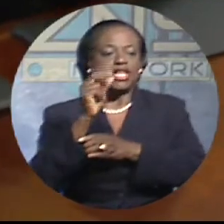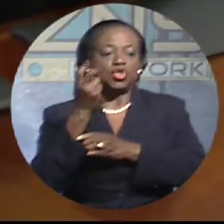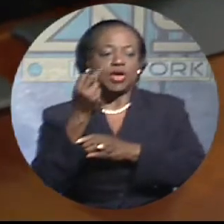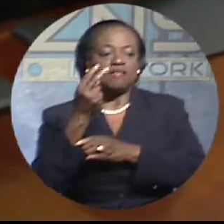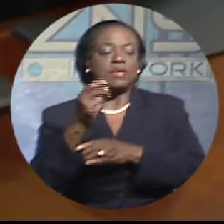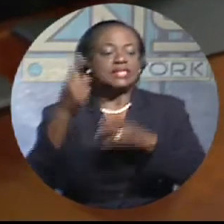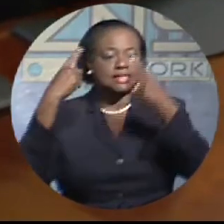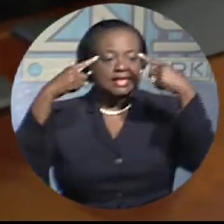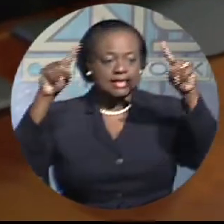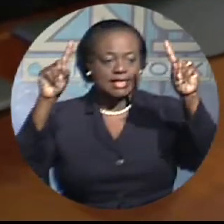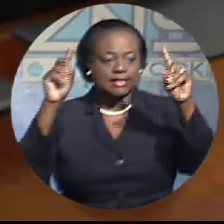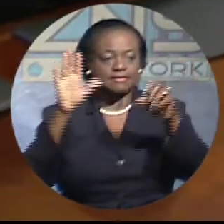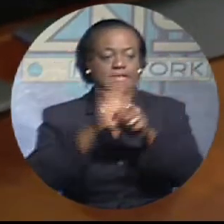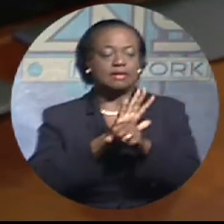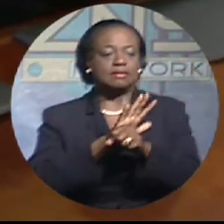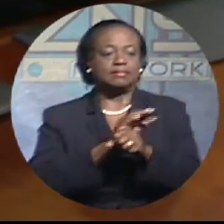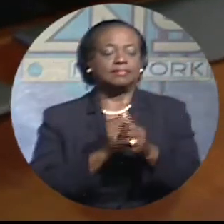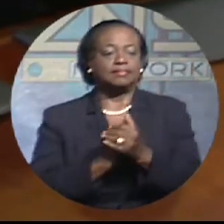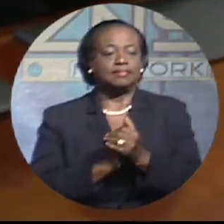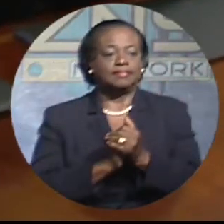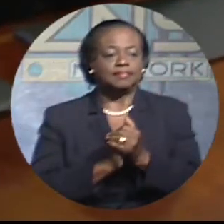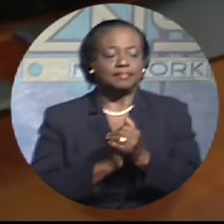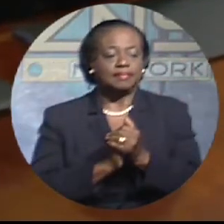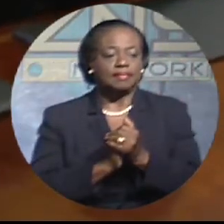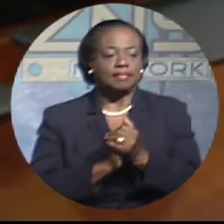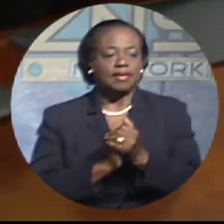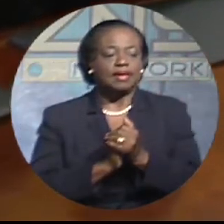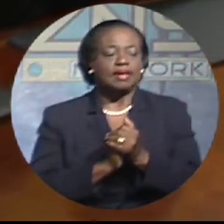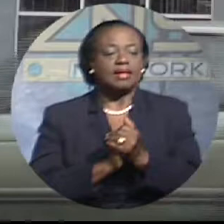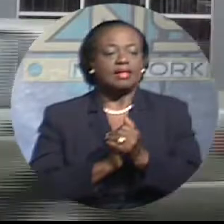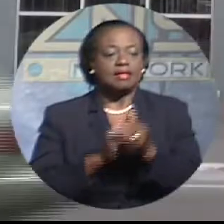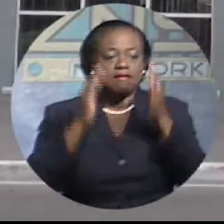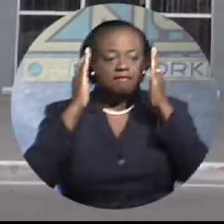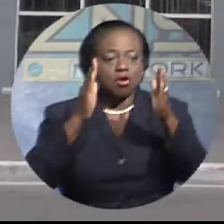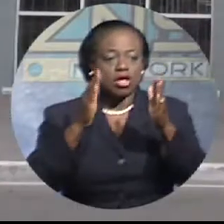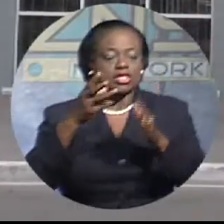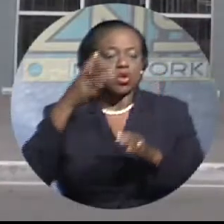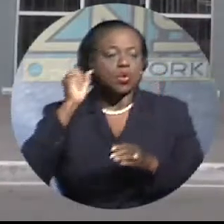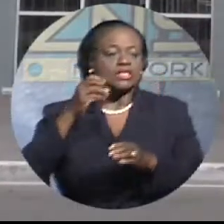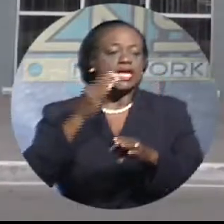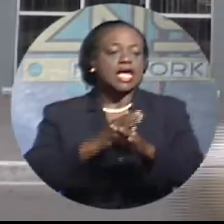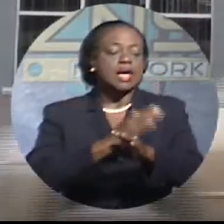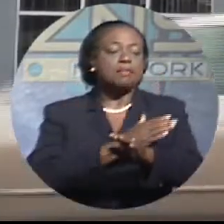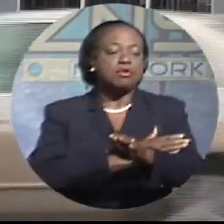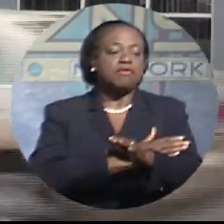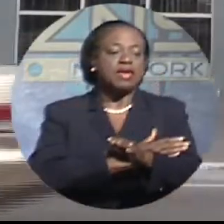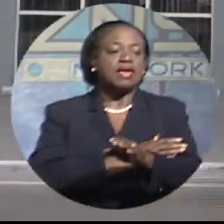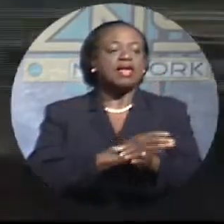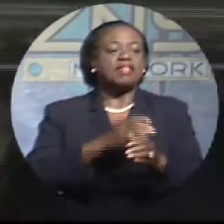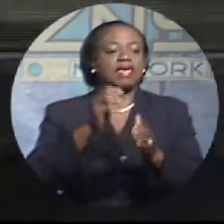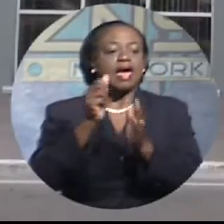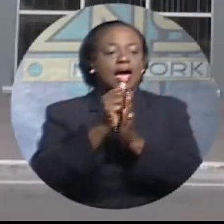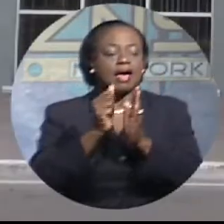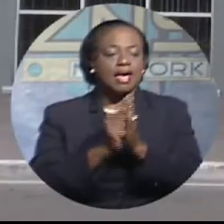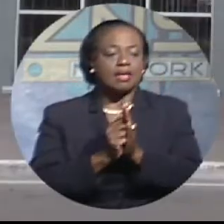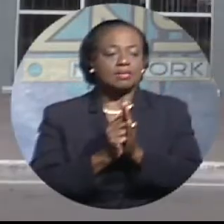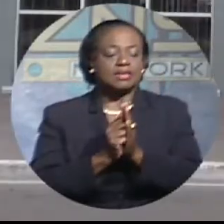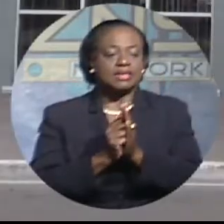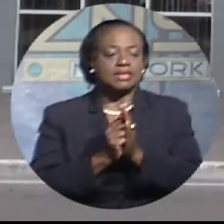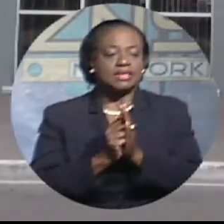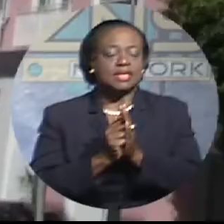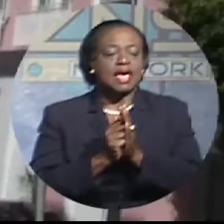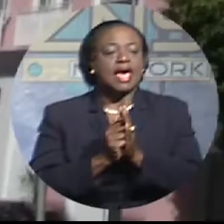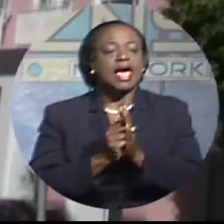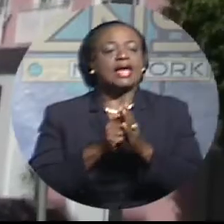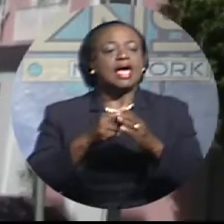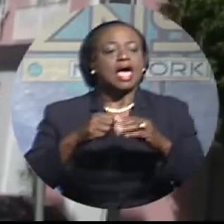same kind of levels during the pre-recessionary period. Their focus was on improving delinquent accounts, but a major component of customer confidence is the